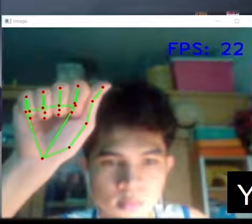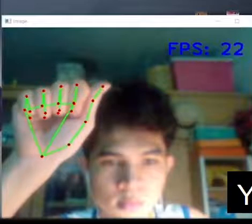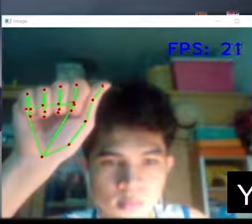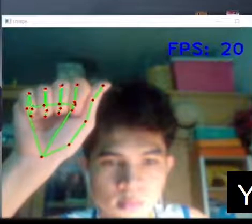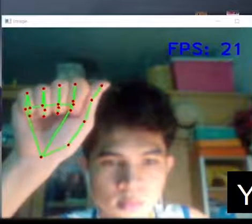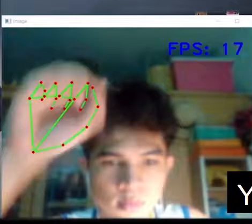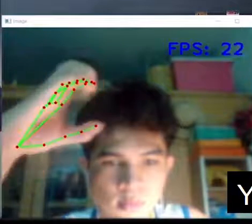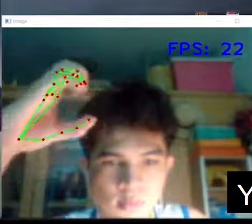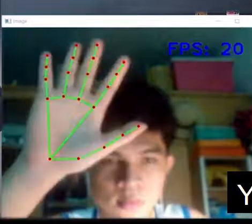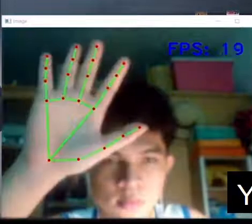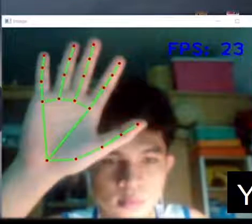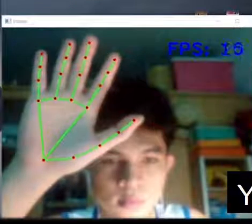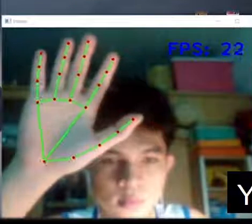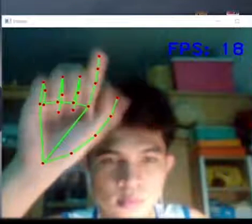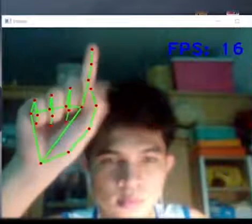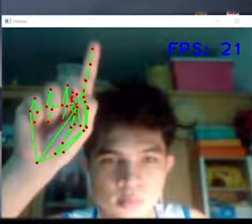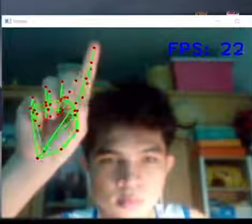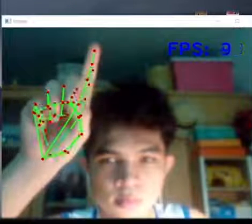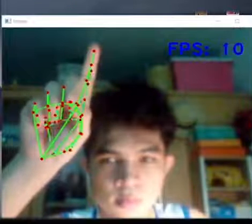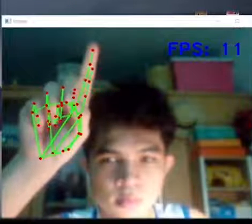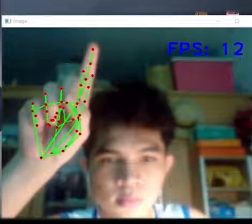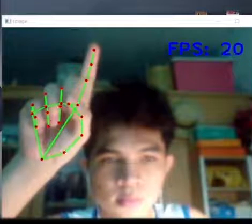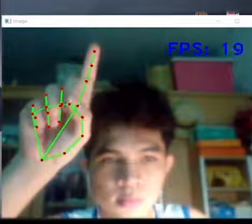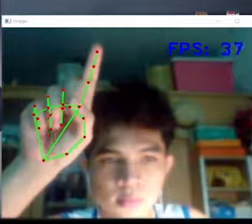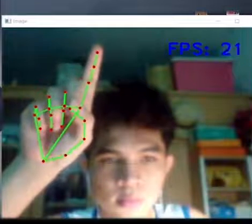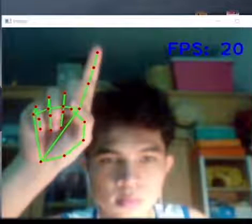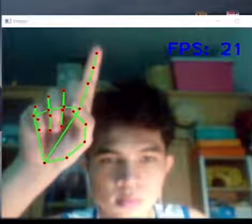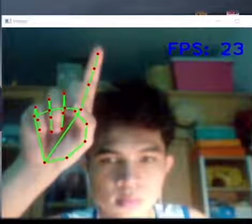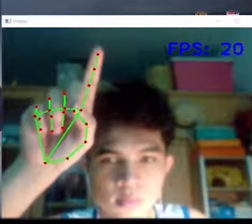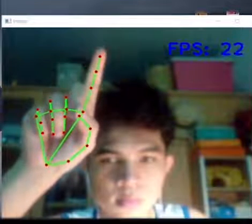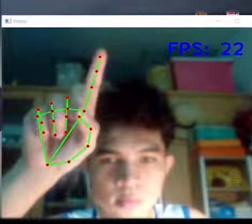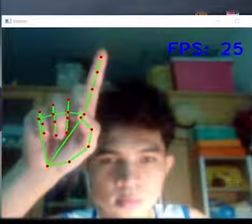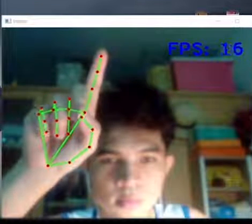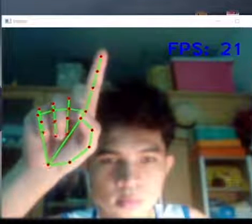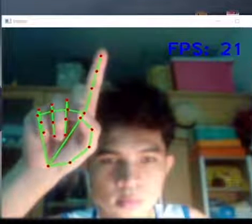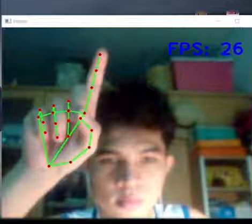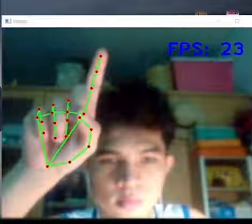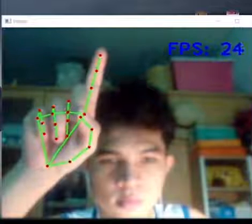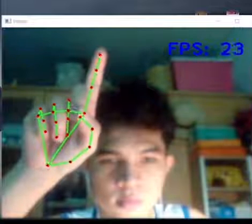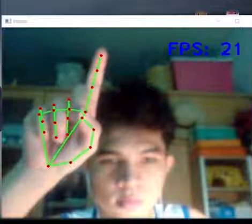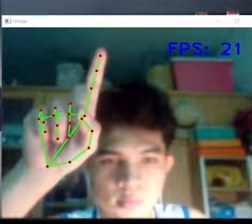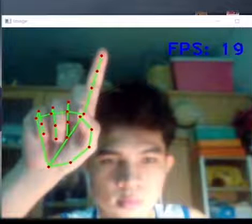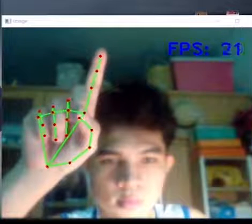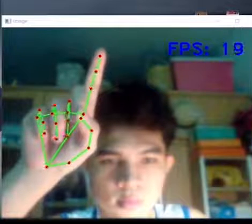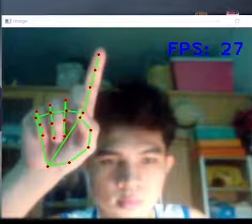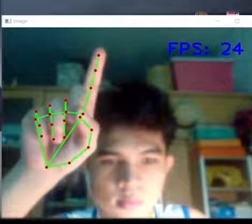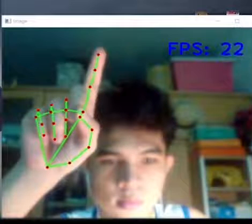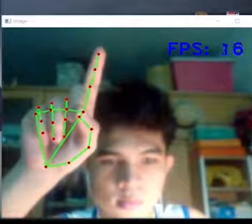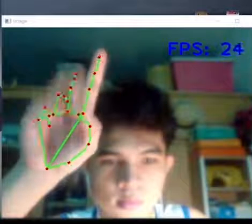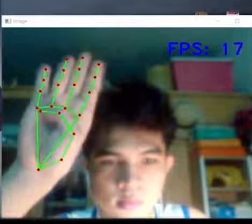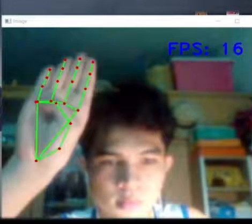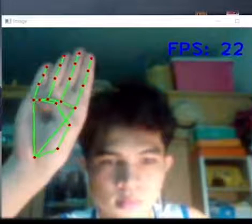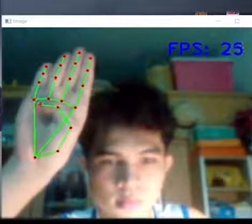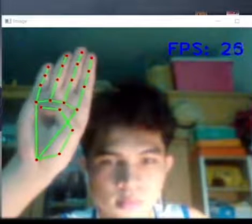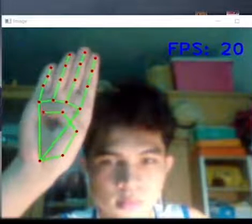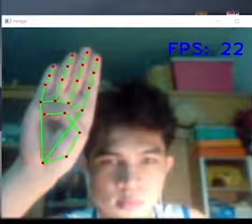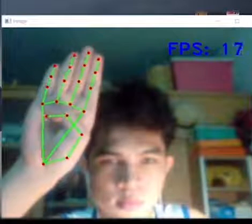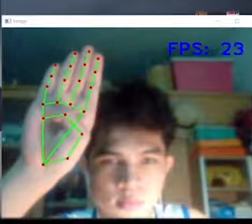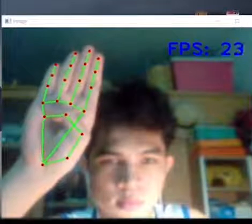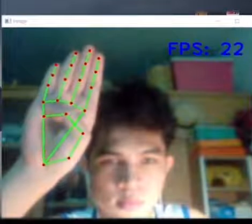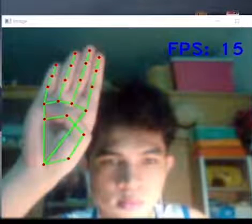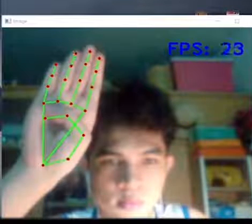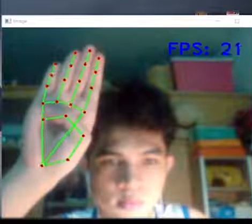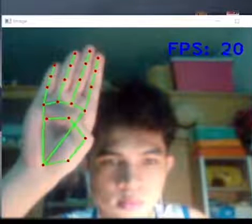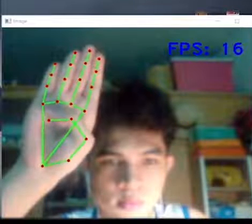different score from each zone you can see in the game. If you can't do like a